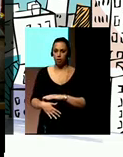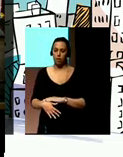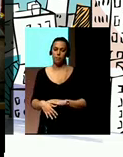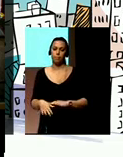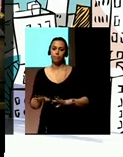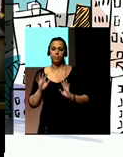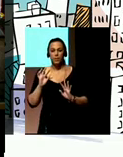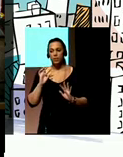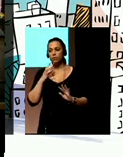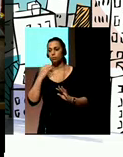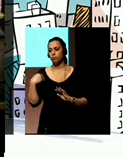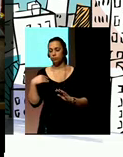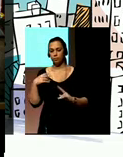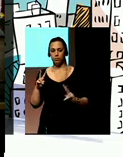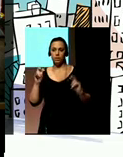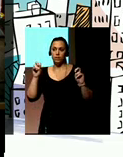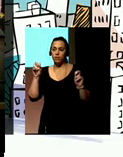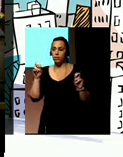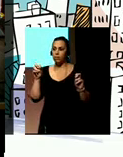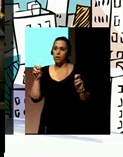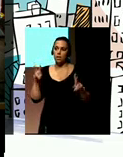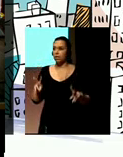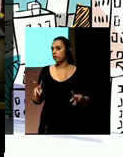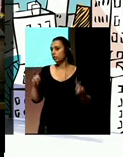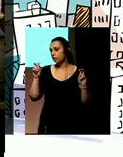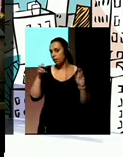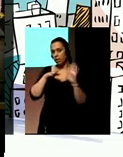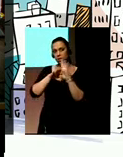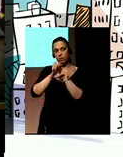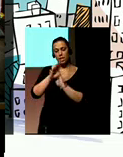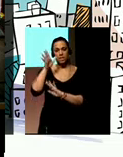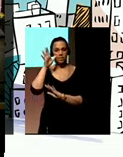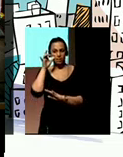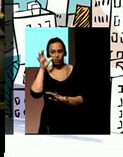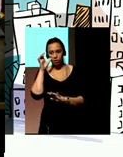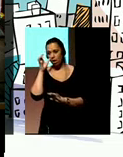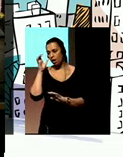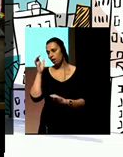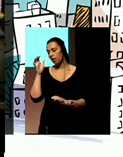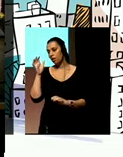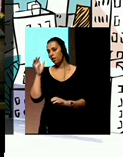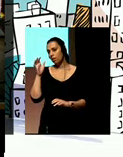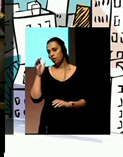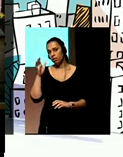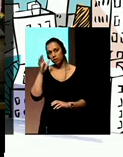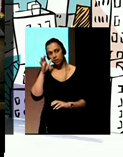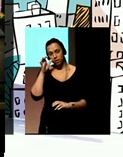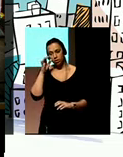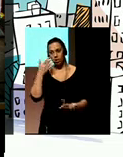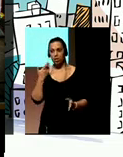mobility, accessibility for people with reduced mobility. But in terms of sensorial